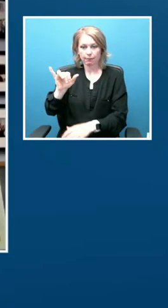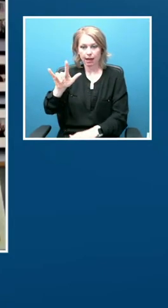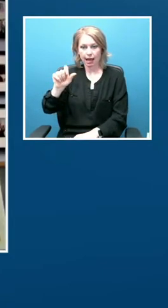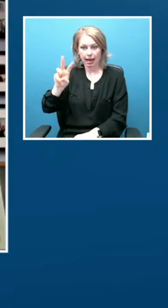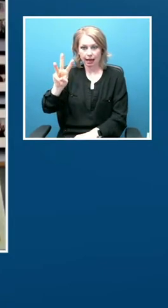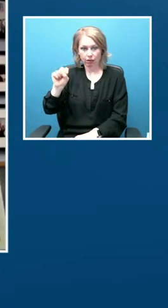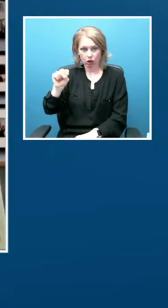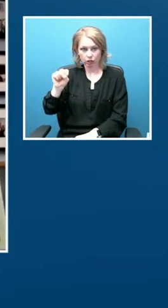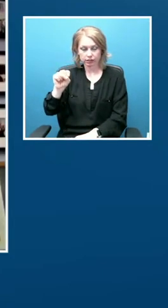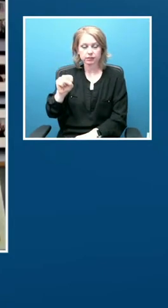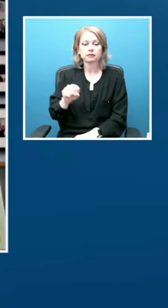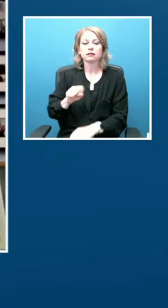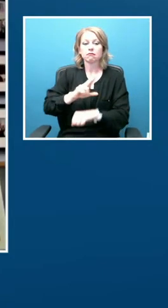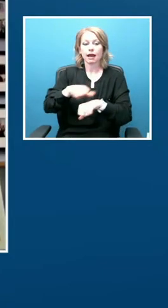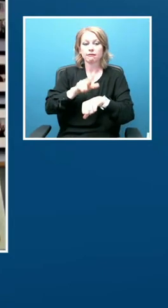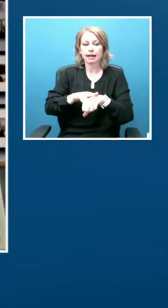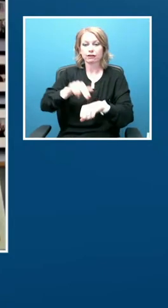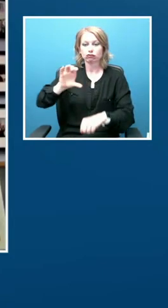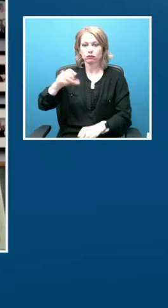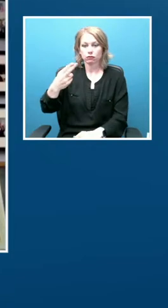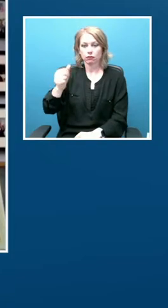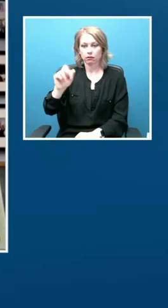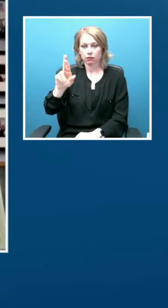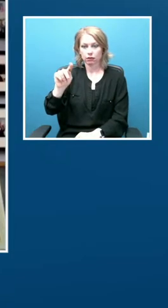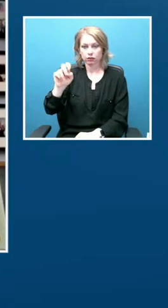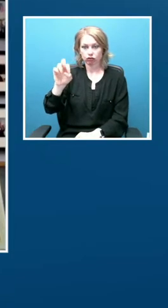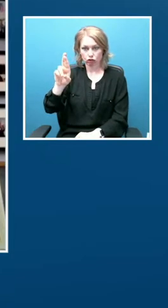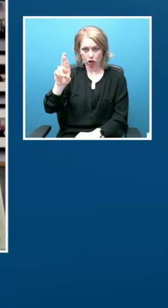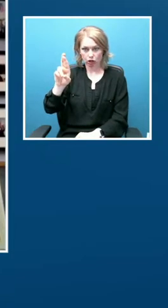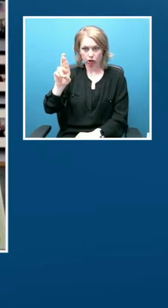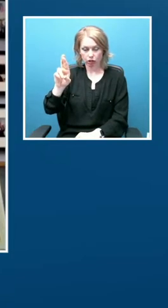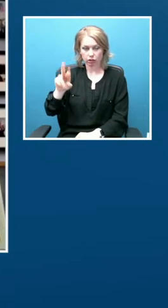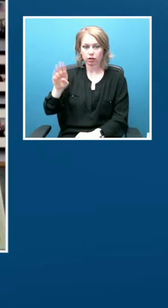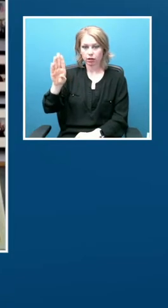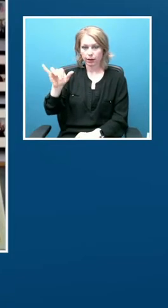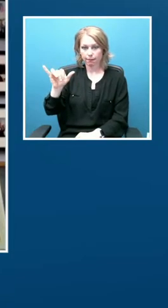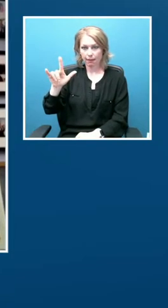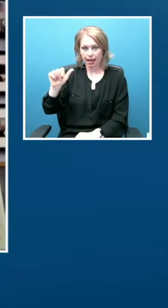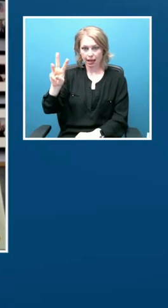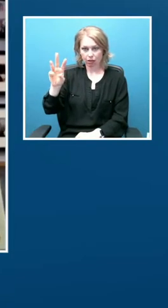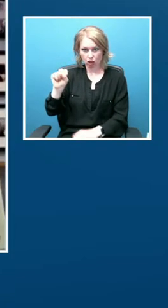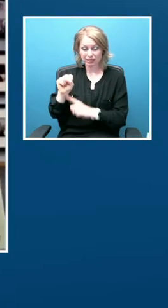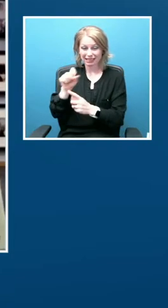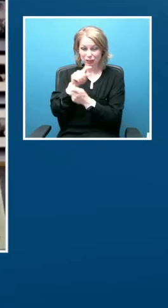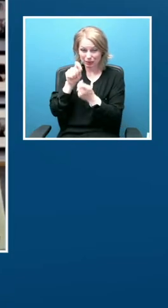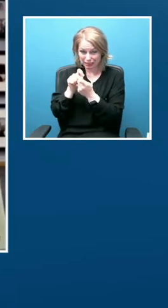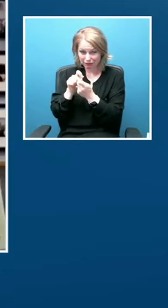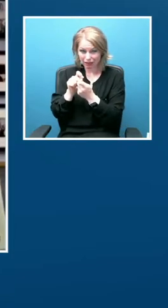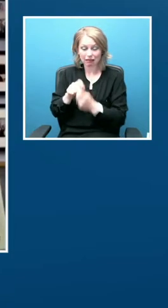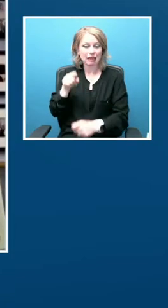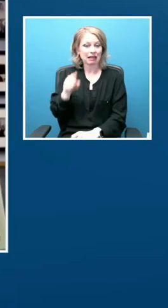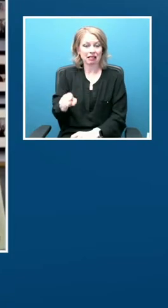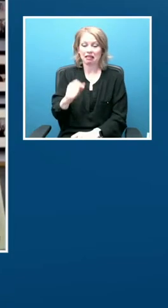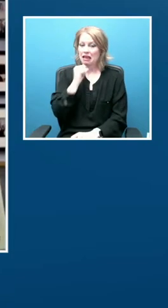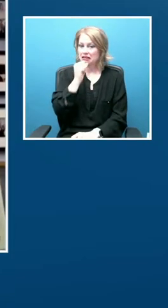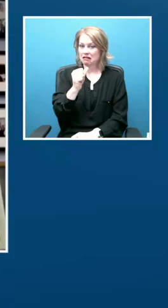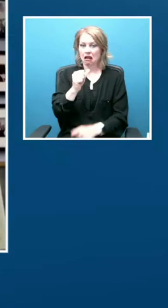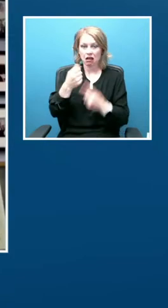national charter and bylaws, specifically that they failed to properly notify the meeting